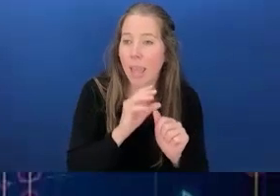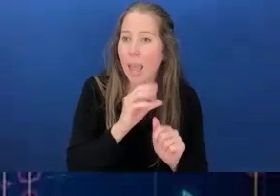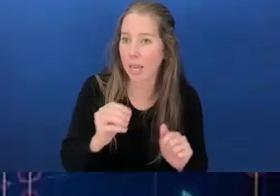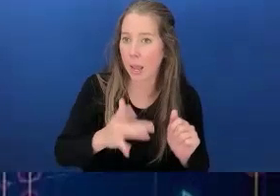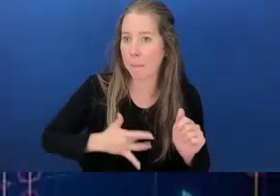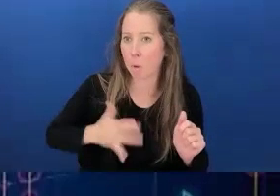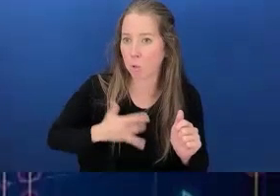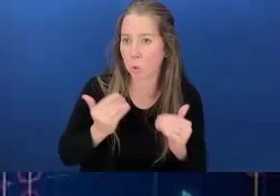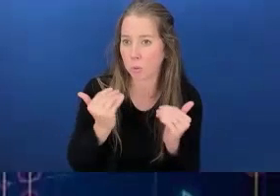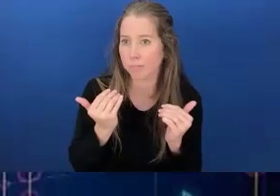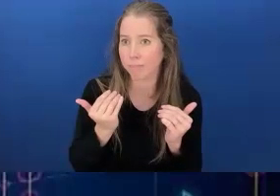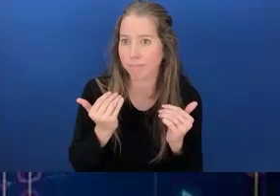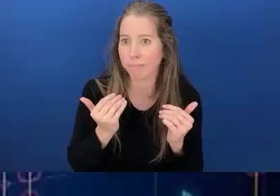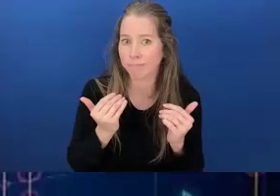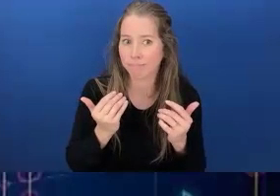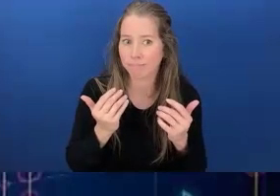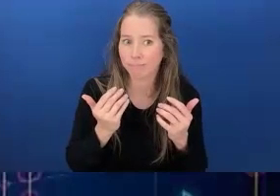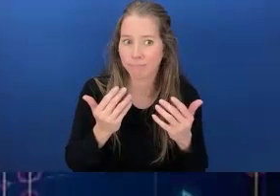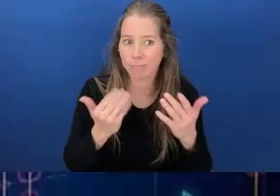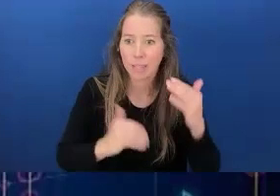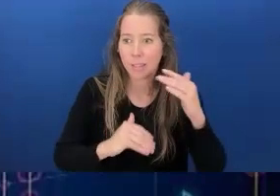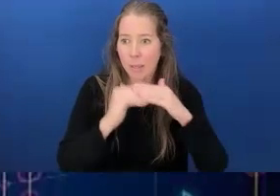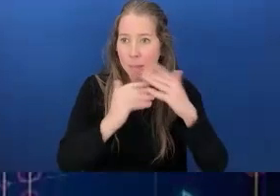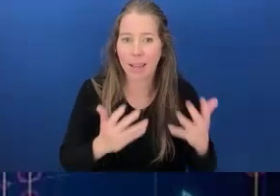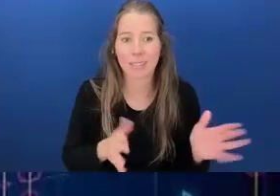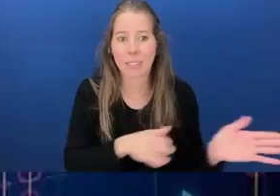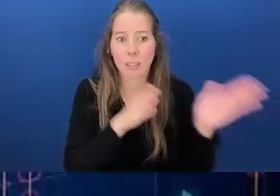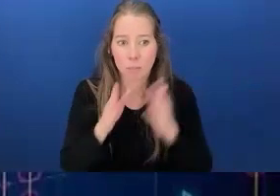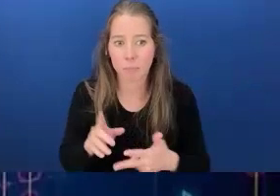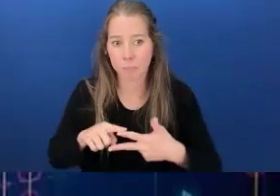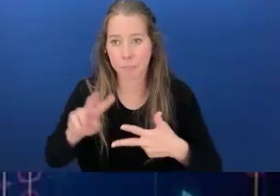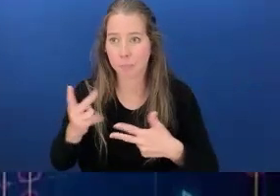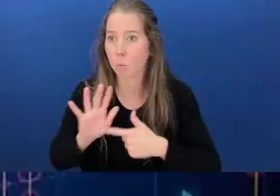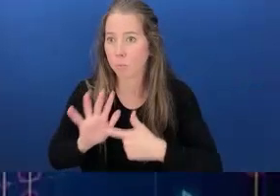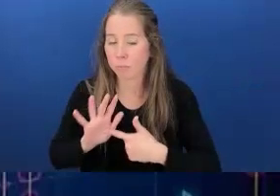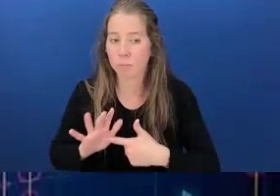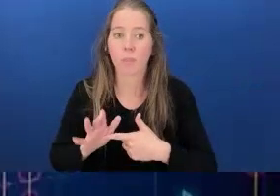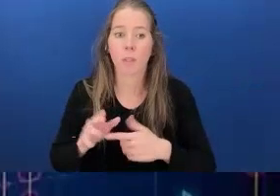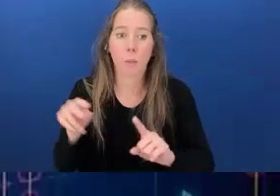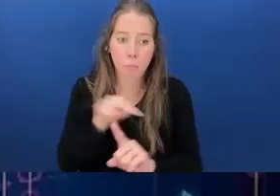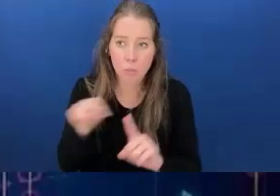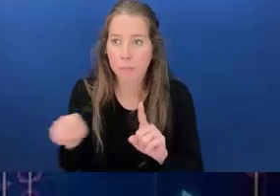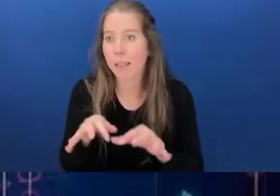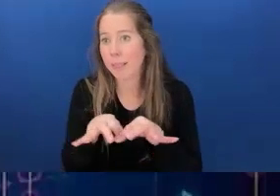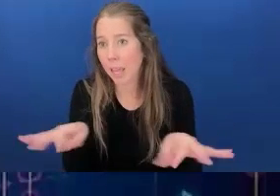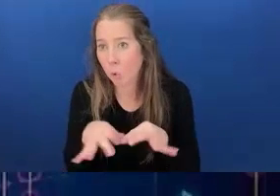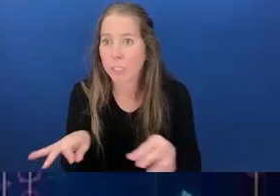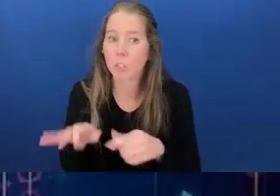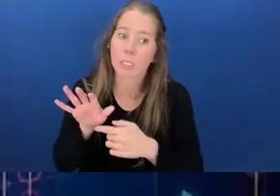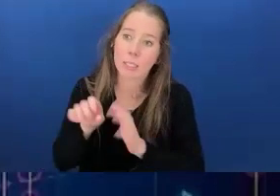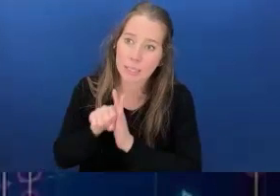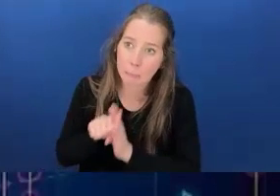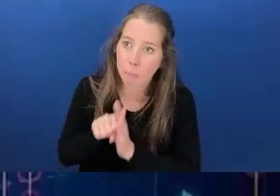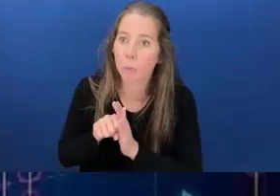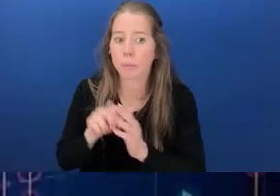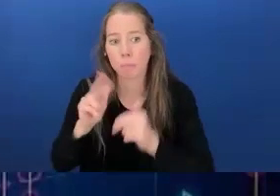capacity. The representation focuses on perception, language, and symbols, and building